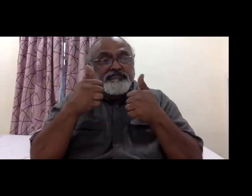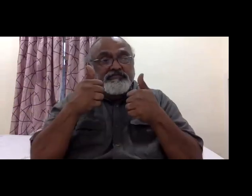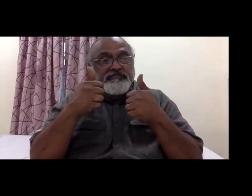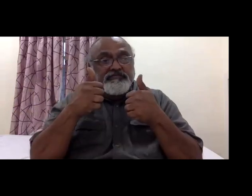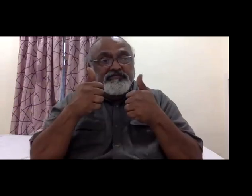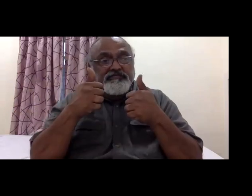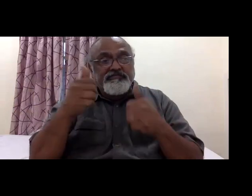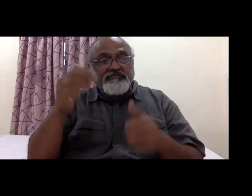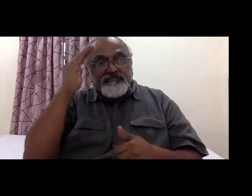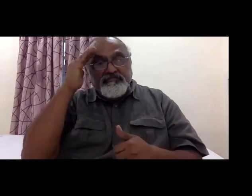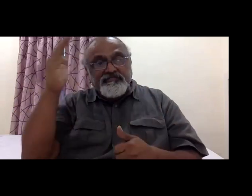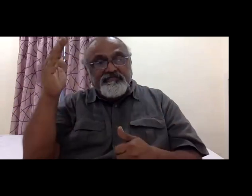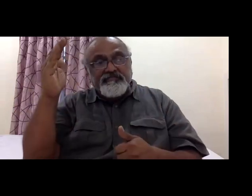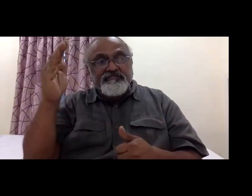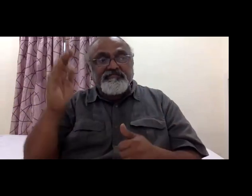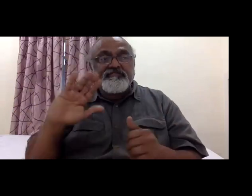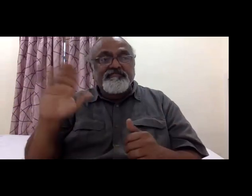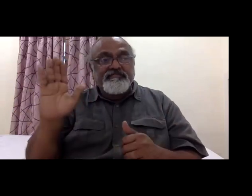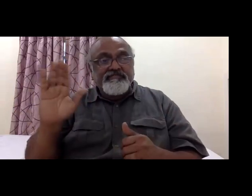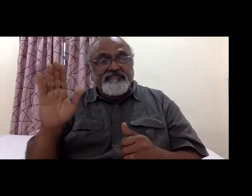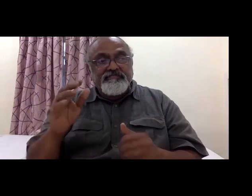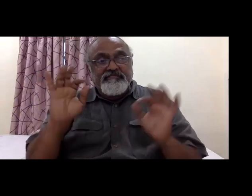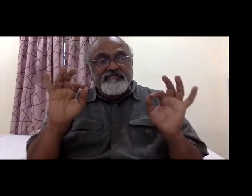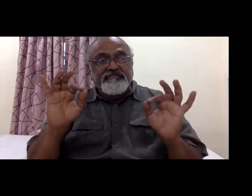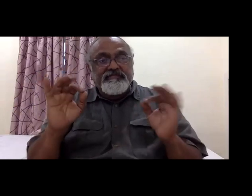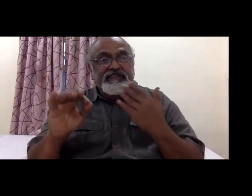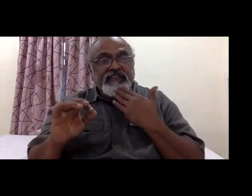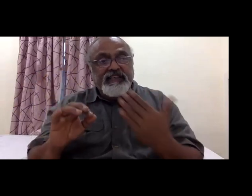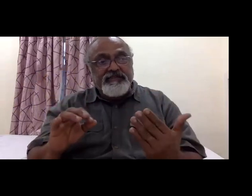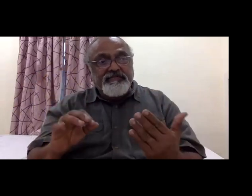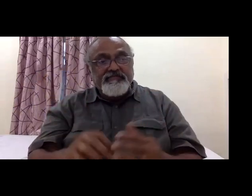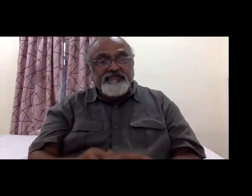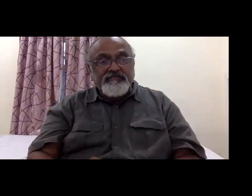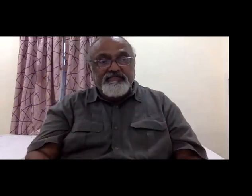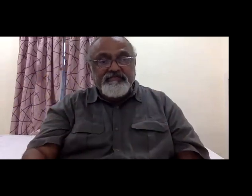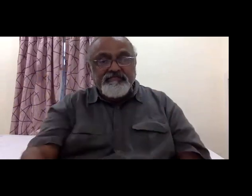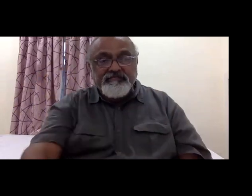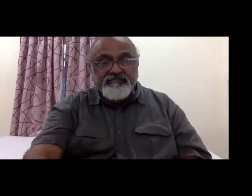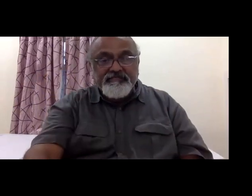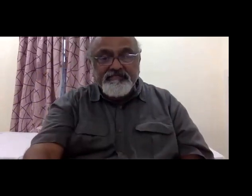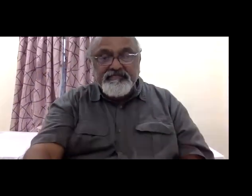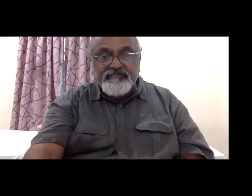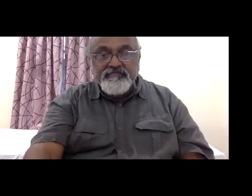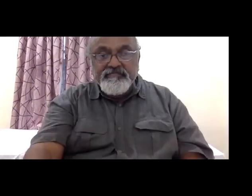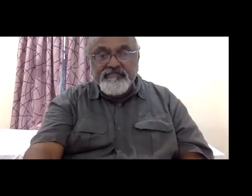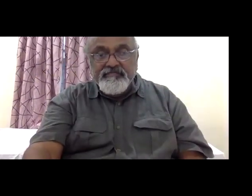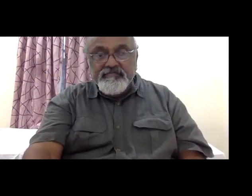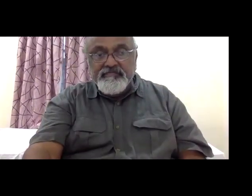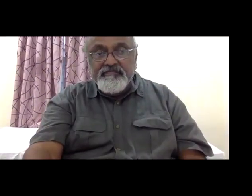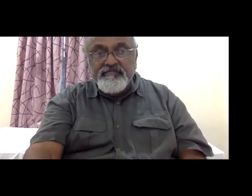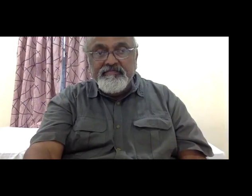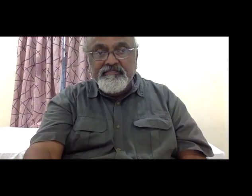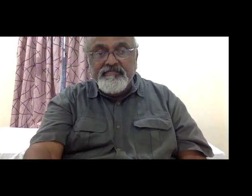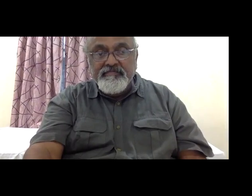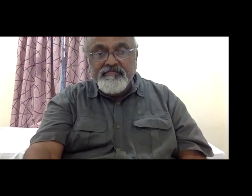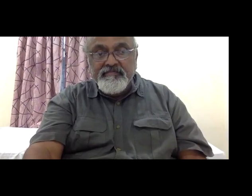tomorrow. Thank you. Thank you, Raja sir. Thank you. Akshay this side. Thank you. Thanks, Akshay. And I'm really sorry I couldn't be there